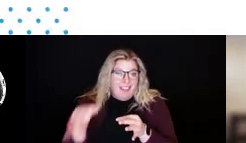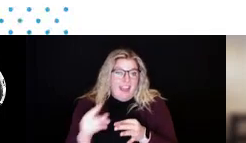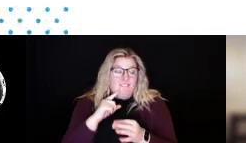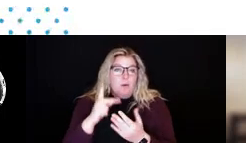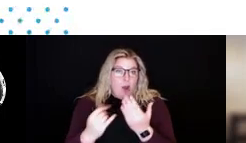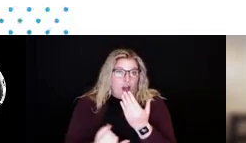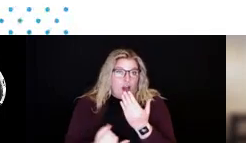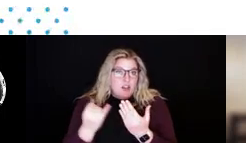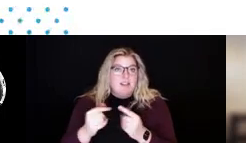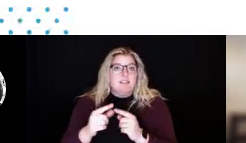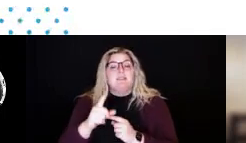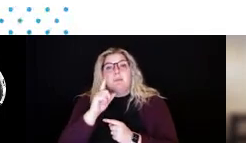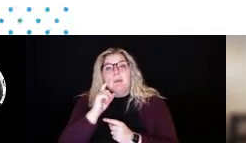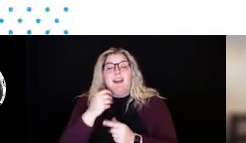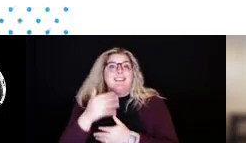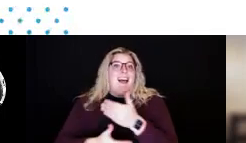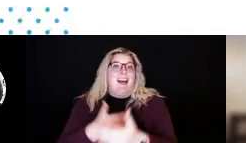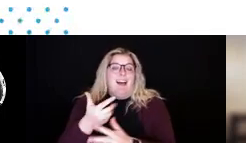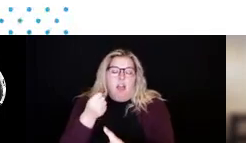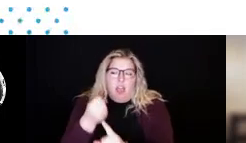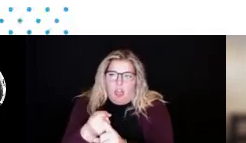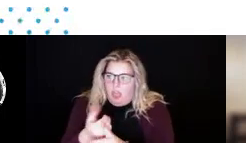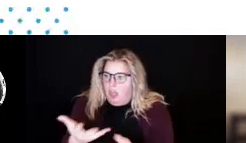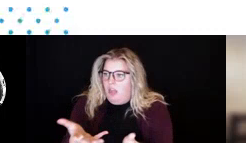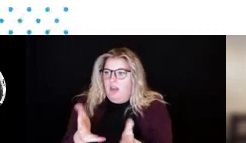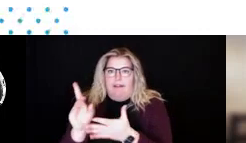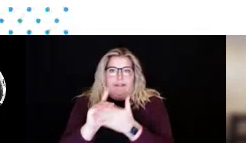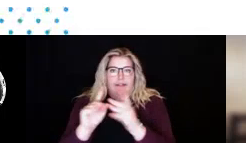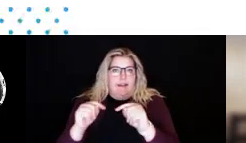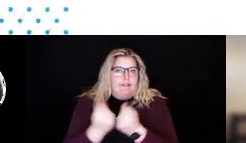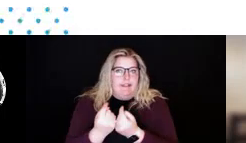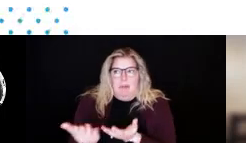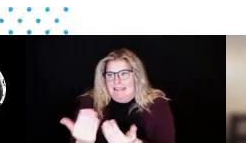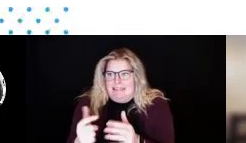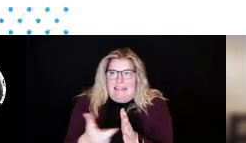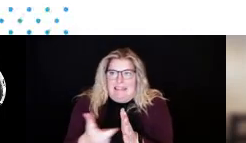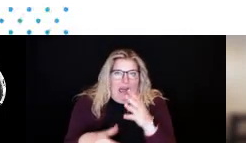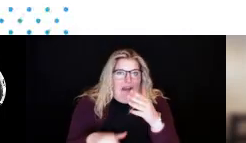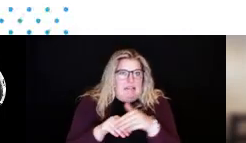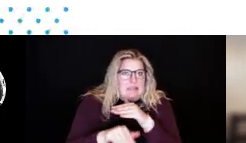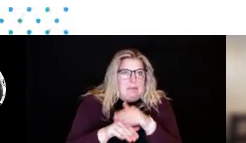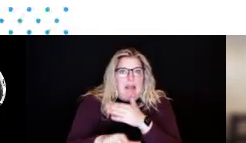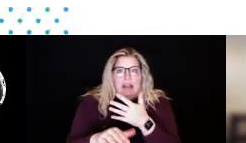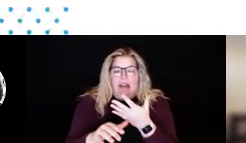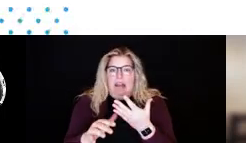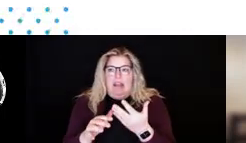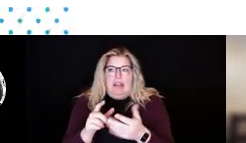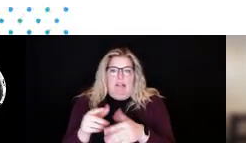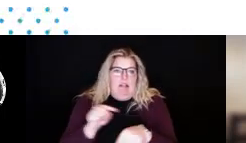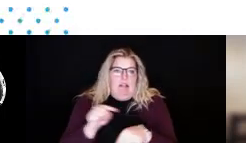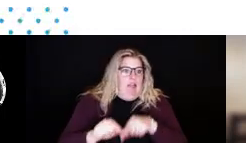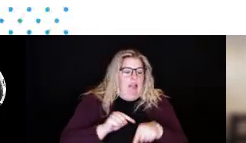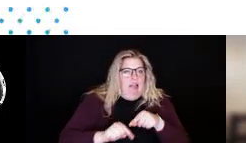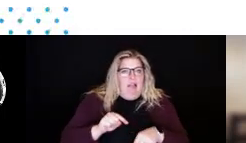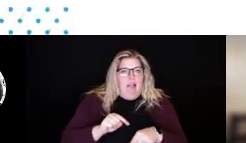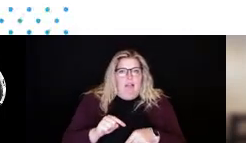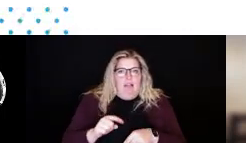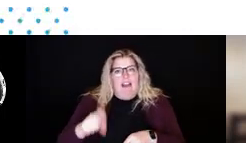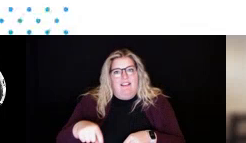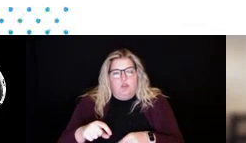to reintroduce your design team and kind of circle back to the design of the experience at that late stage of your